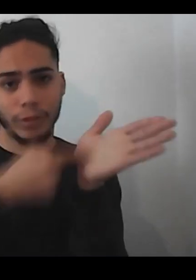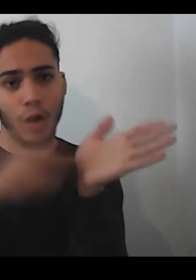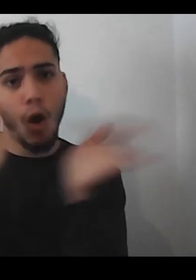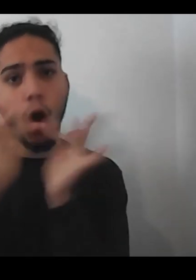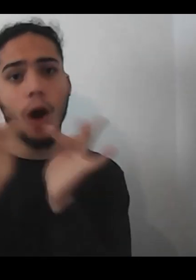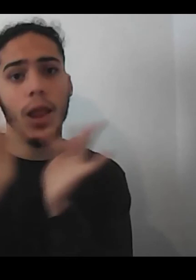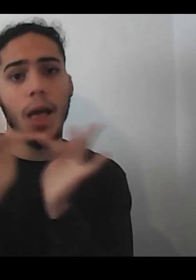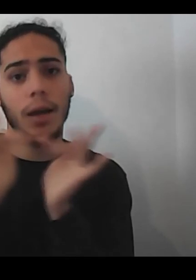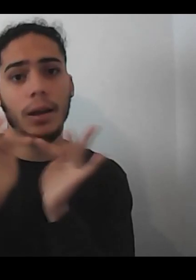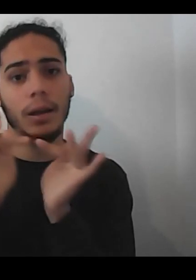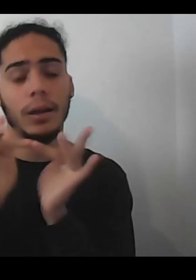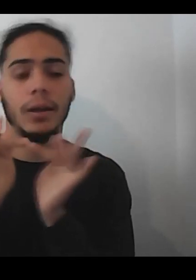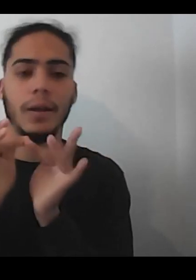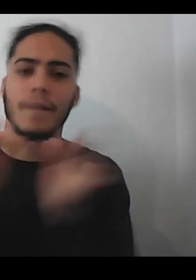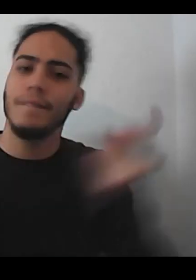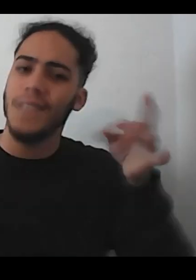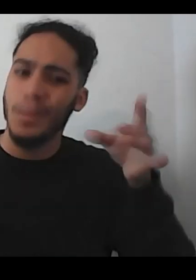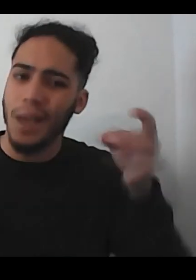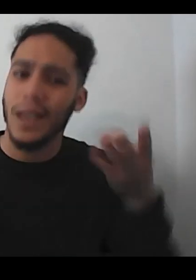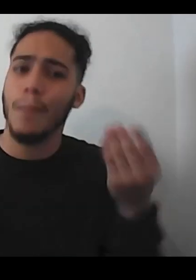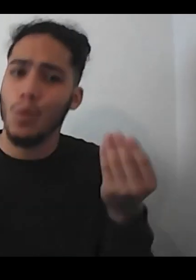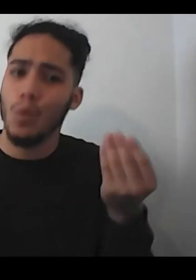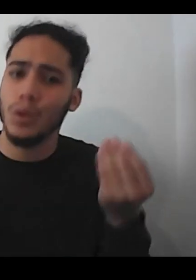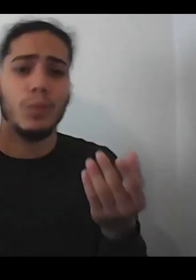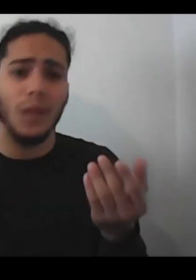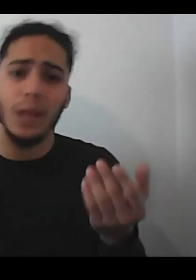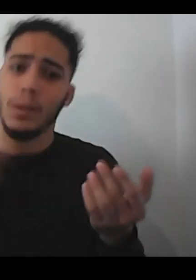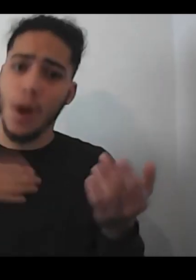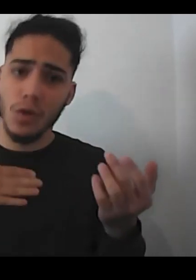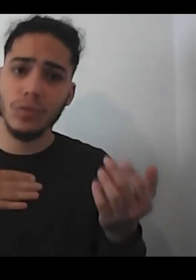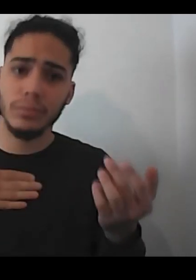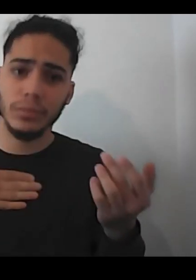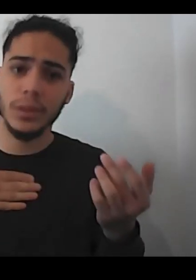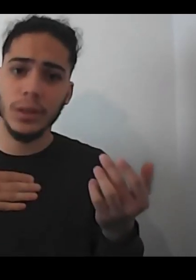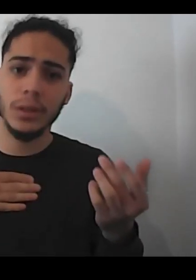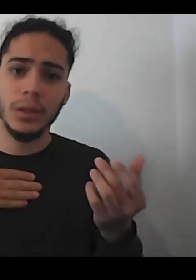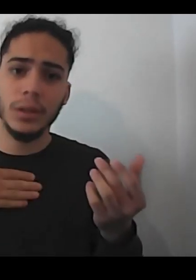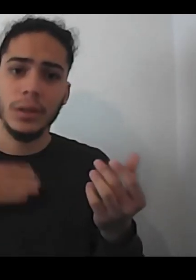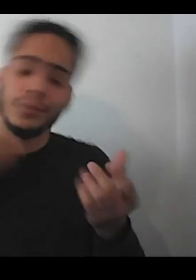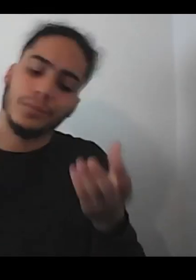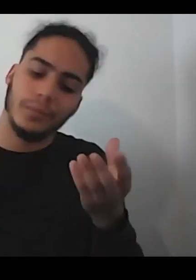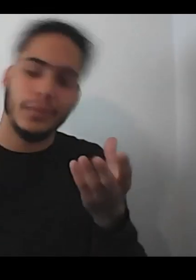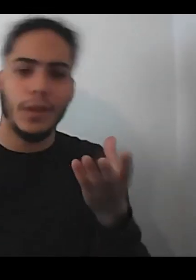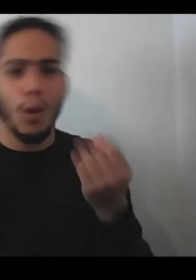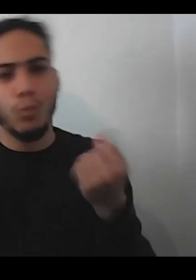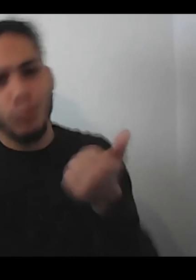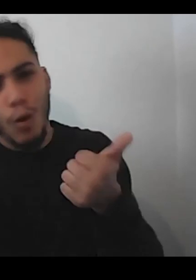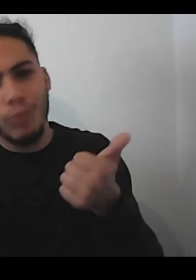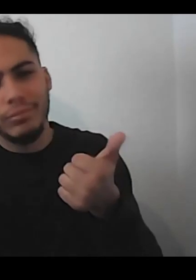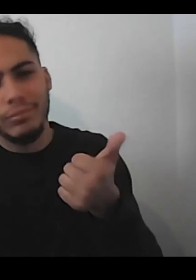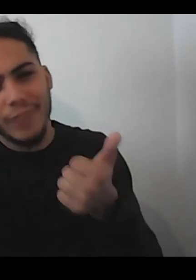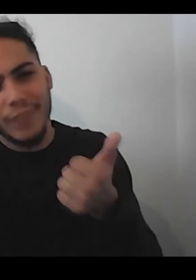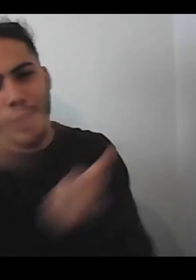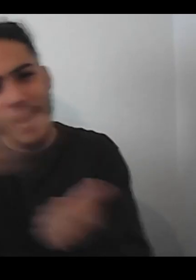is very important for us. It was very nice to have you with us.